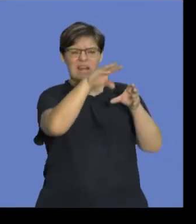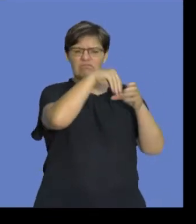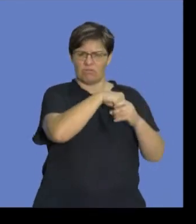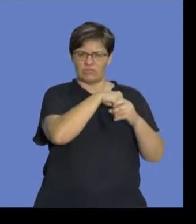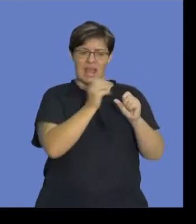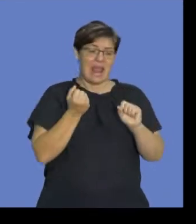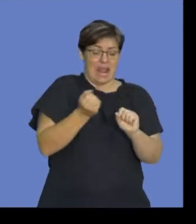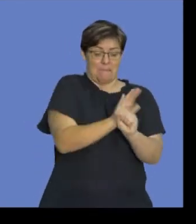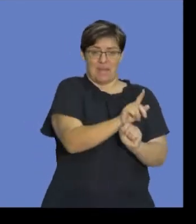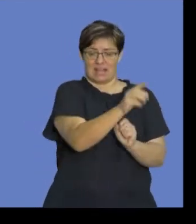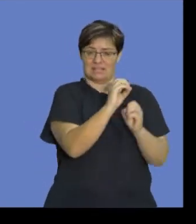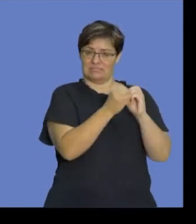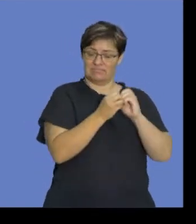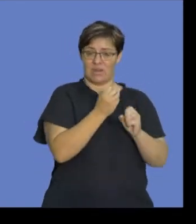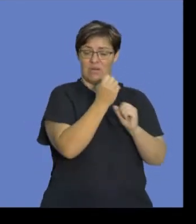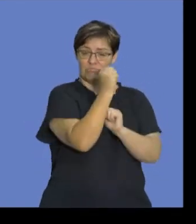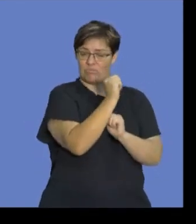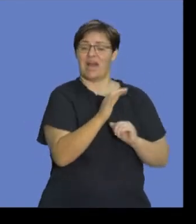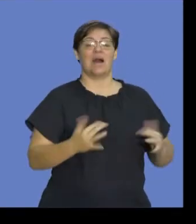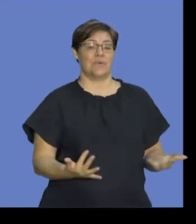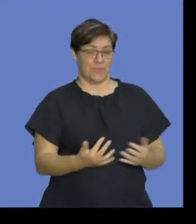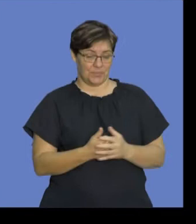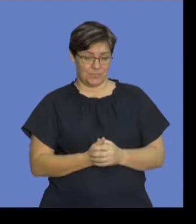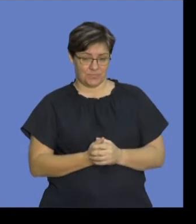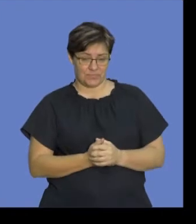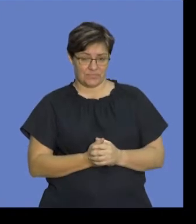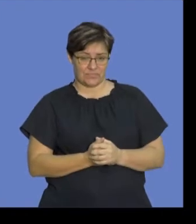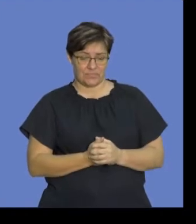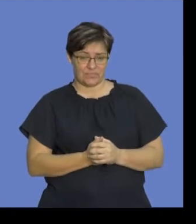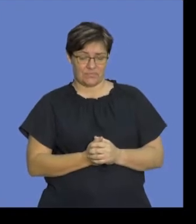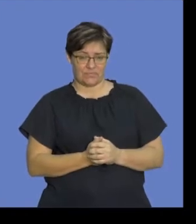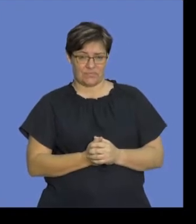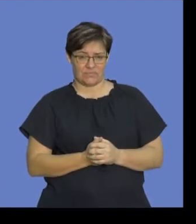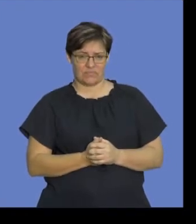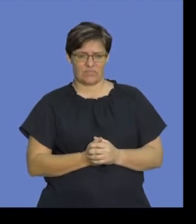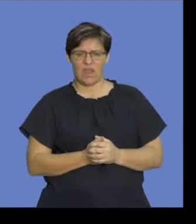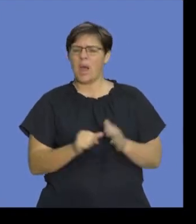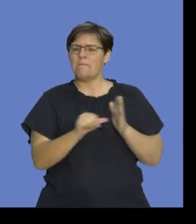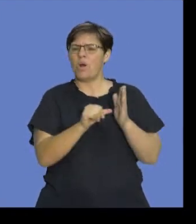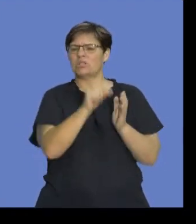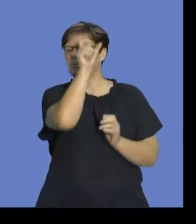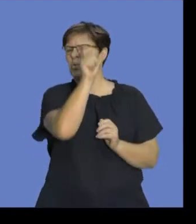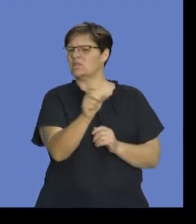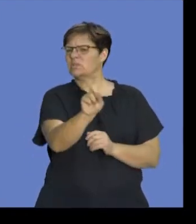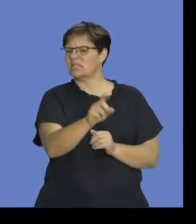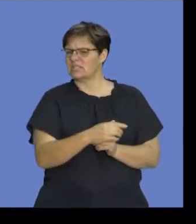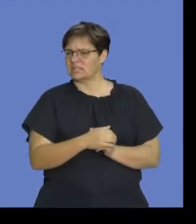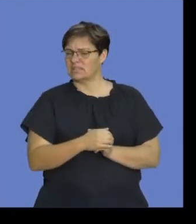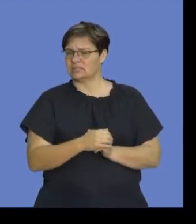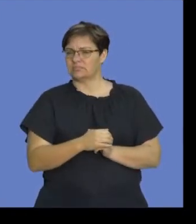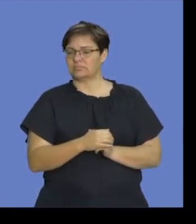the manufacturing of a product. Okay. So what do you have to remember? What are your keywords?